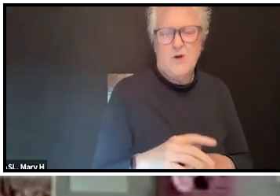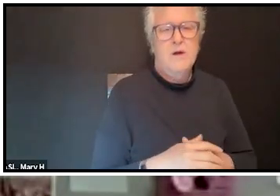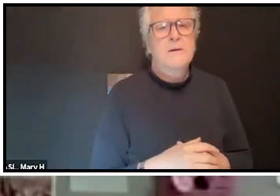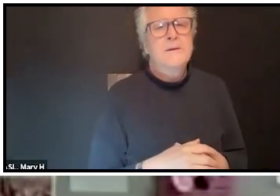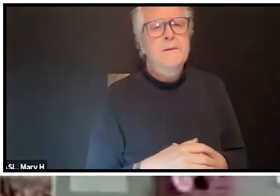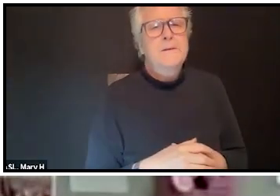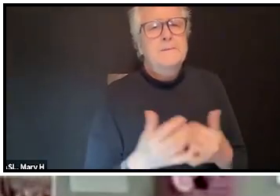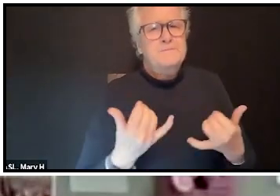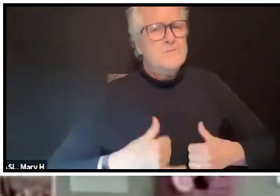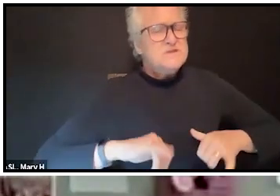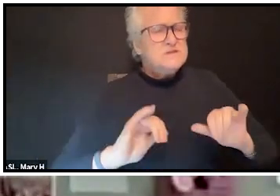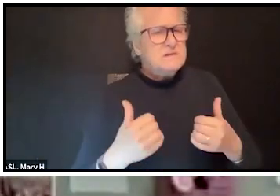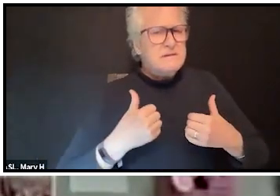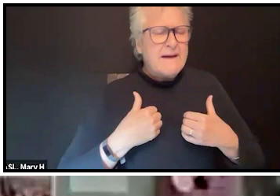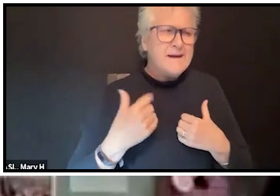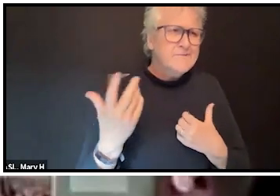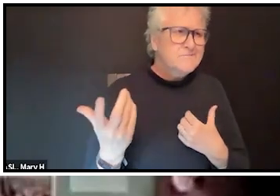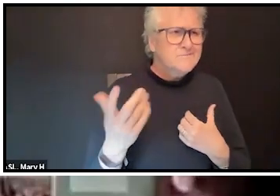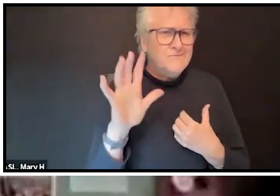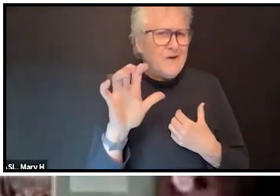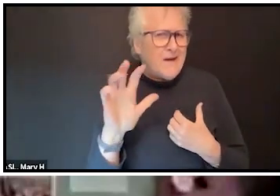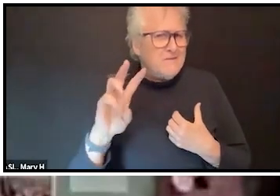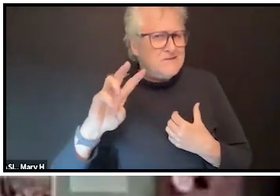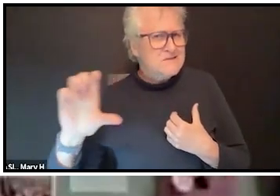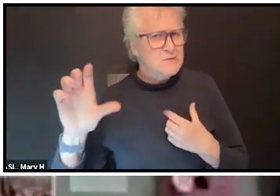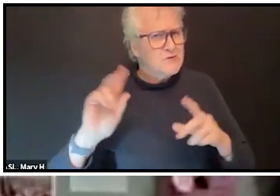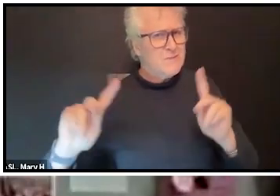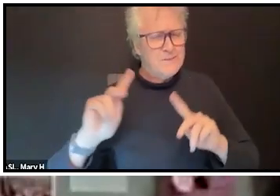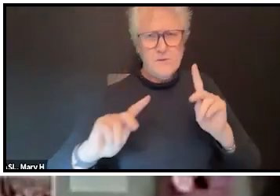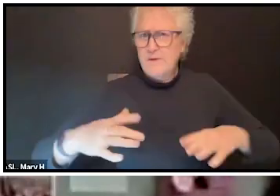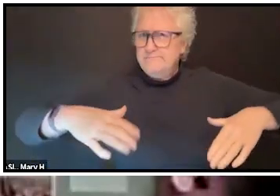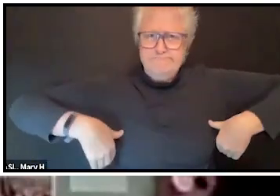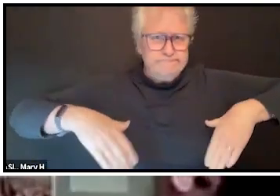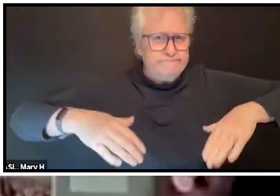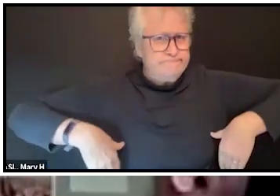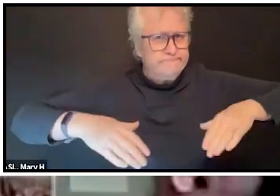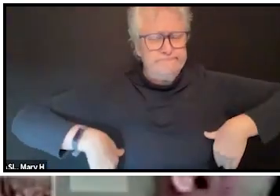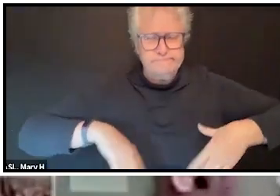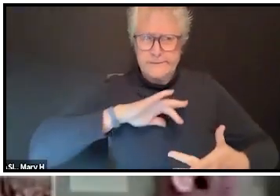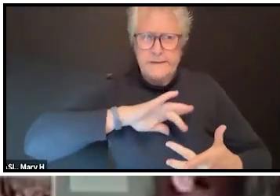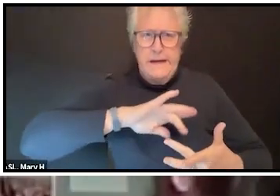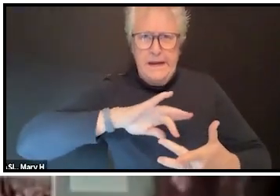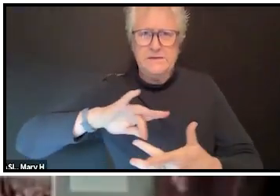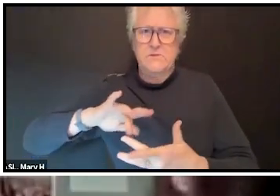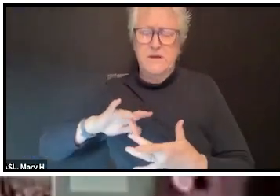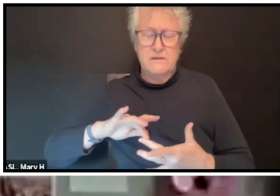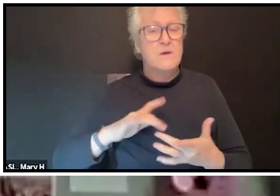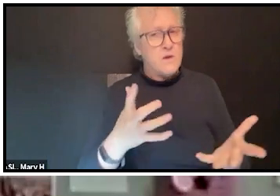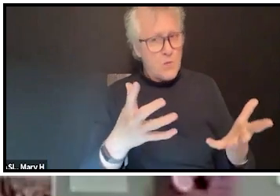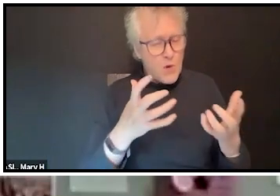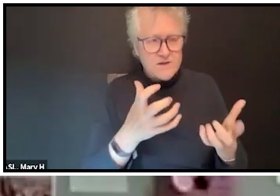600 folks that we haven't been able to connect with, and we want to make sure that we get their input and we hear what types